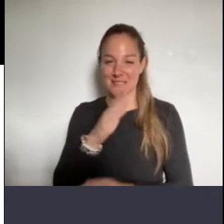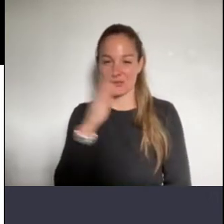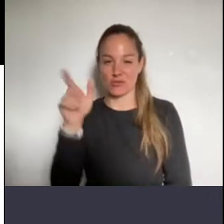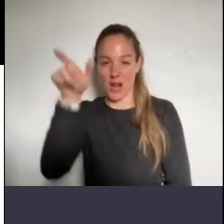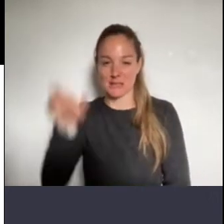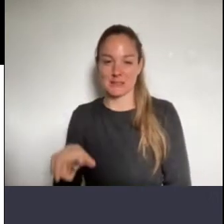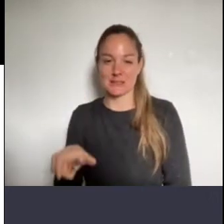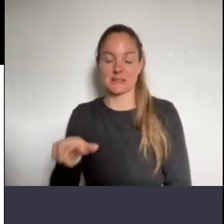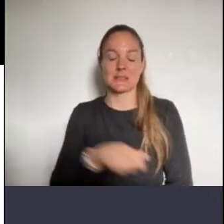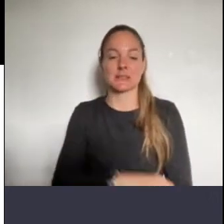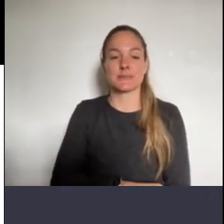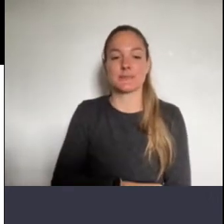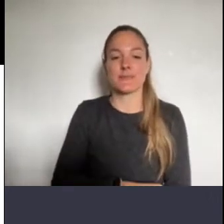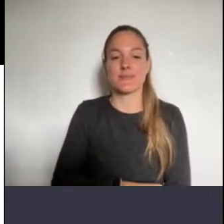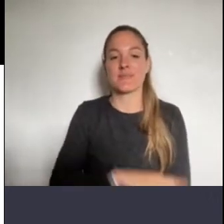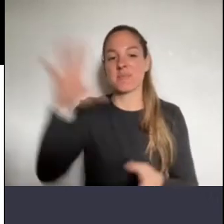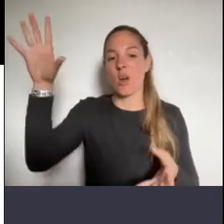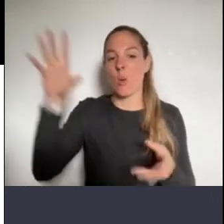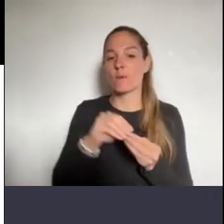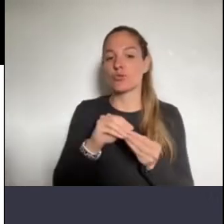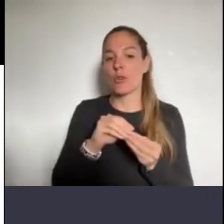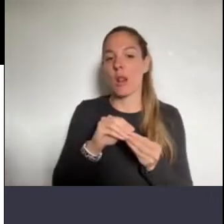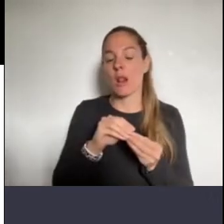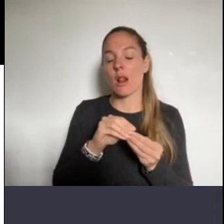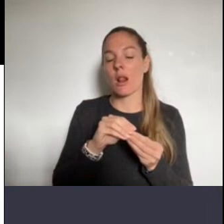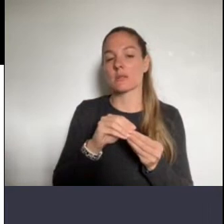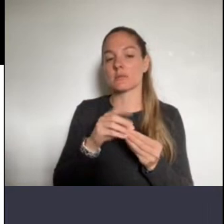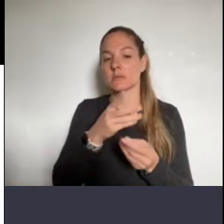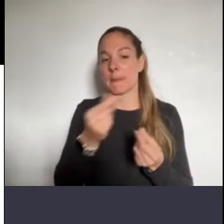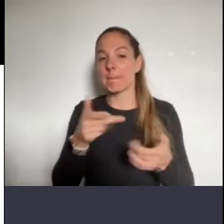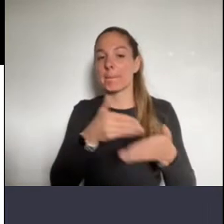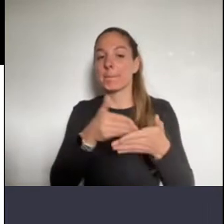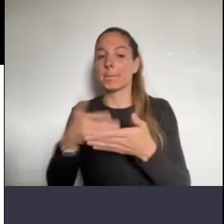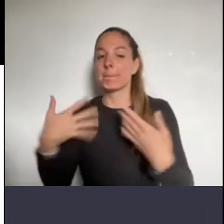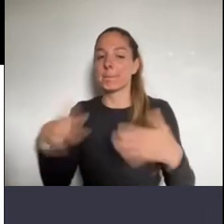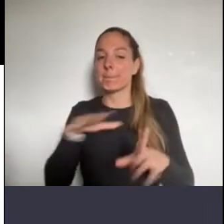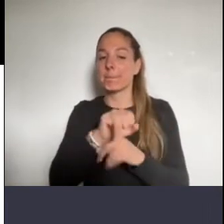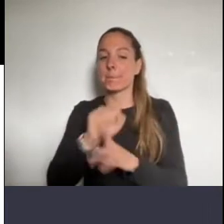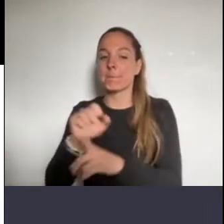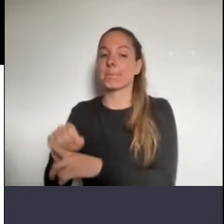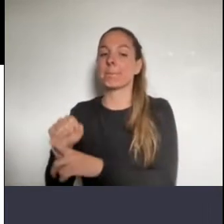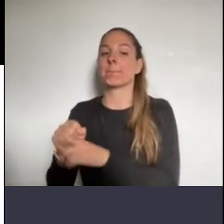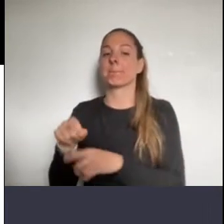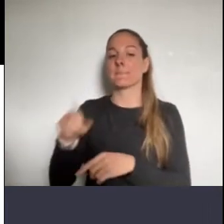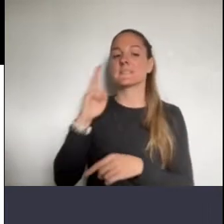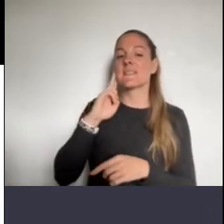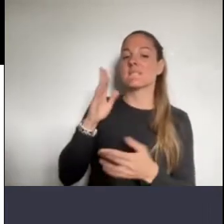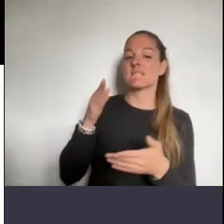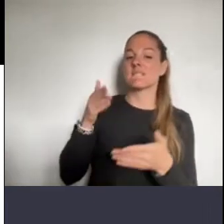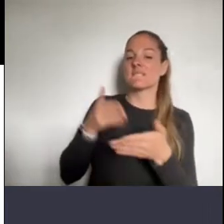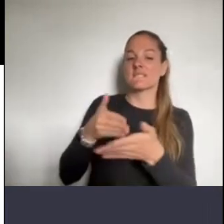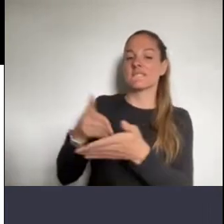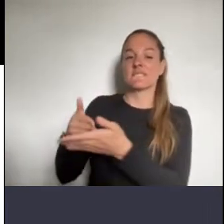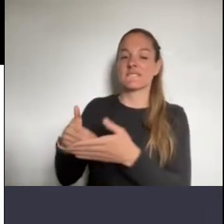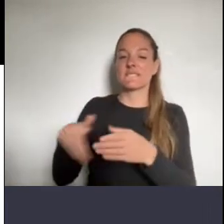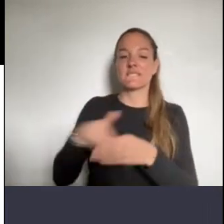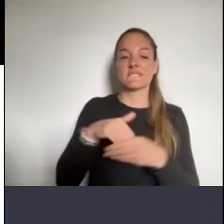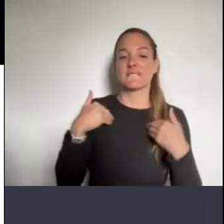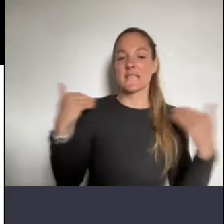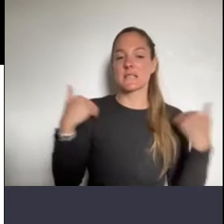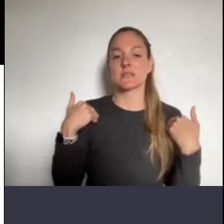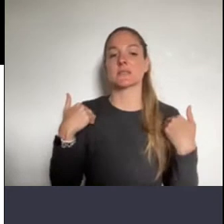but in overall, some of the barriers that have been identified were around concerns about the lack of fitness, the cost